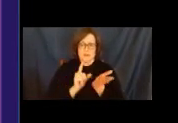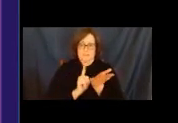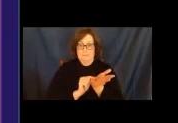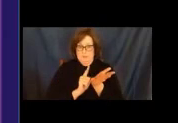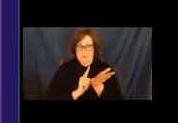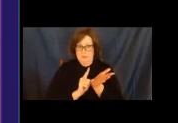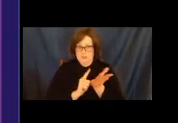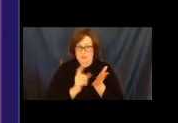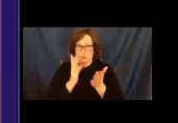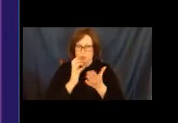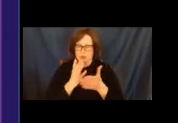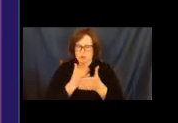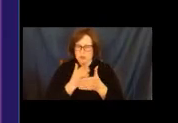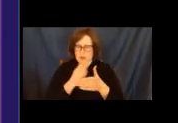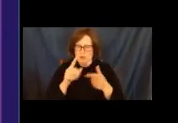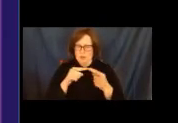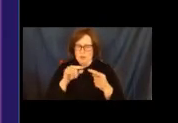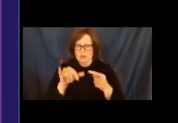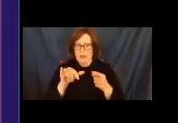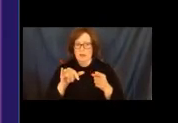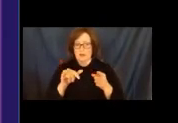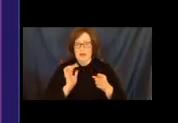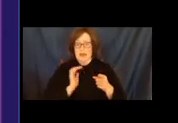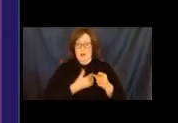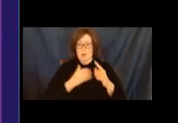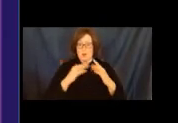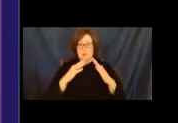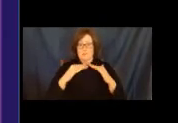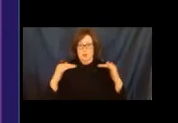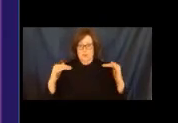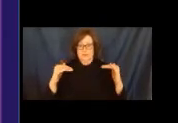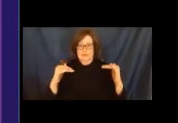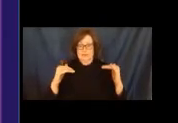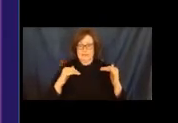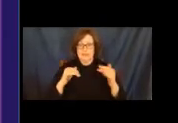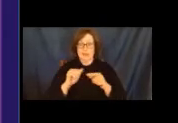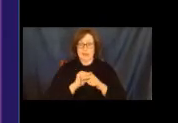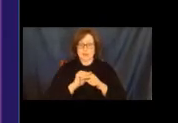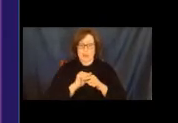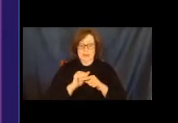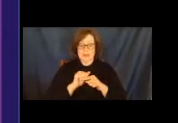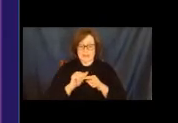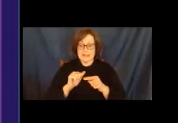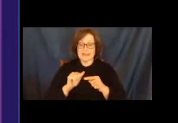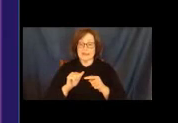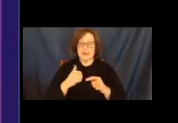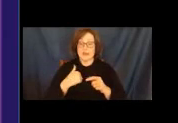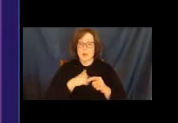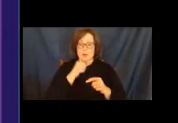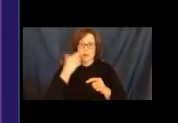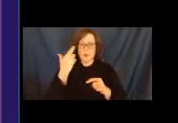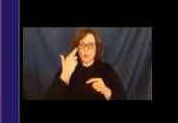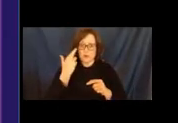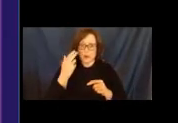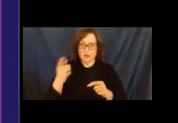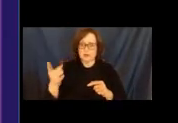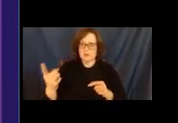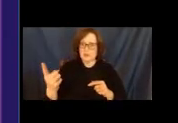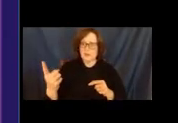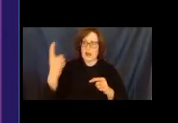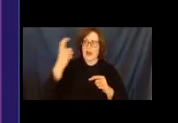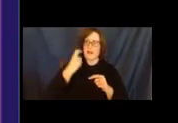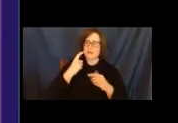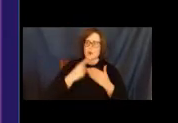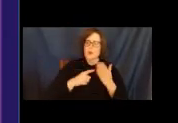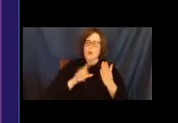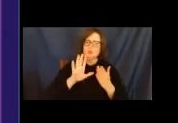diversity training at the press, we were asked when we first realized what our racial identity was. A middle-aged white woman at the press turned to me and laughed.